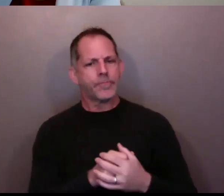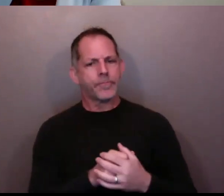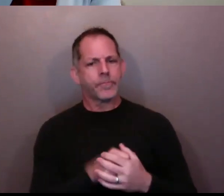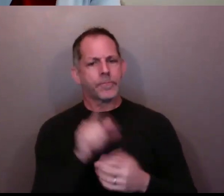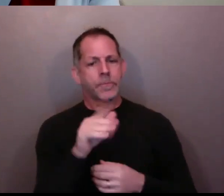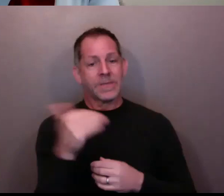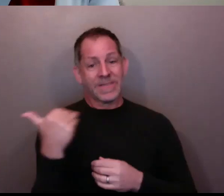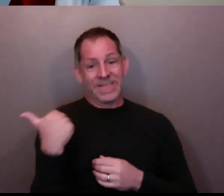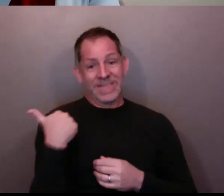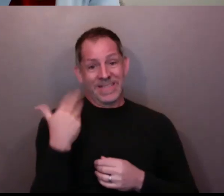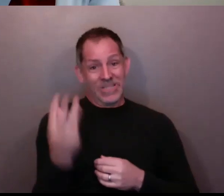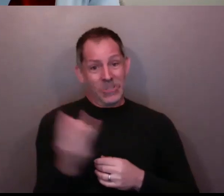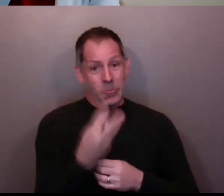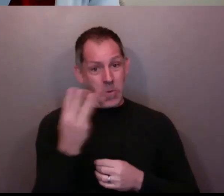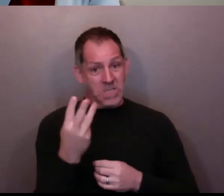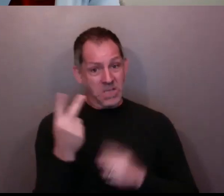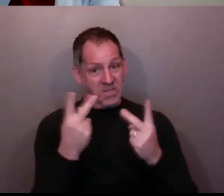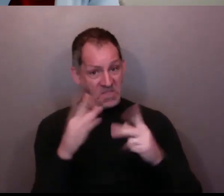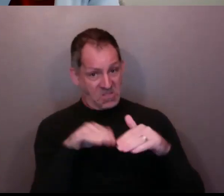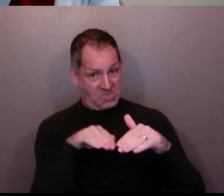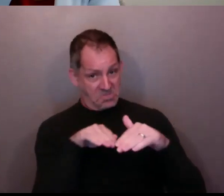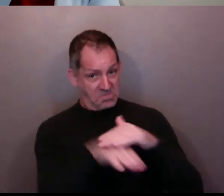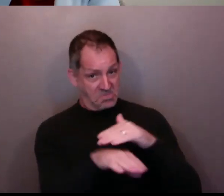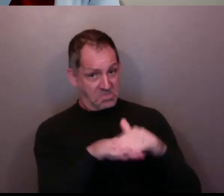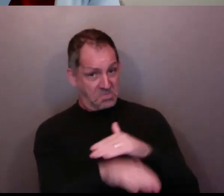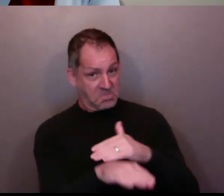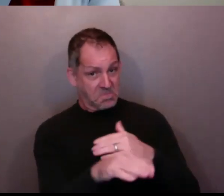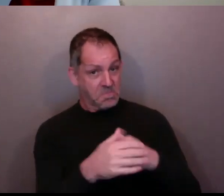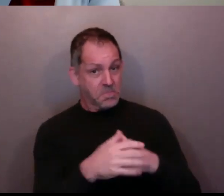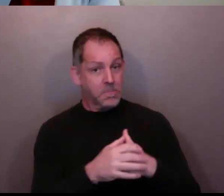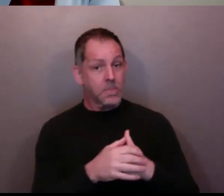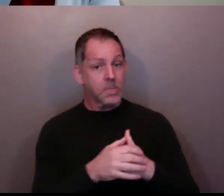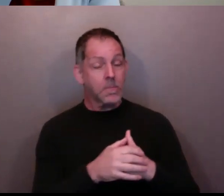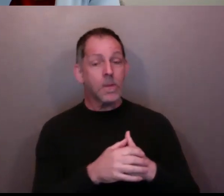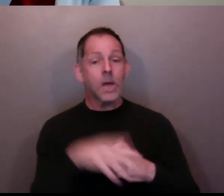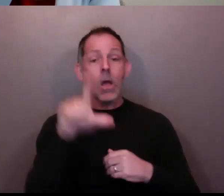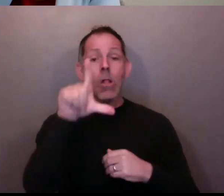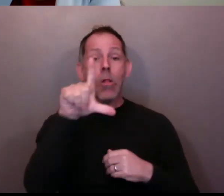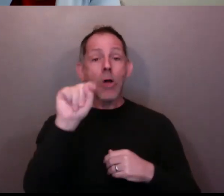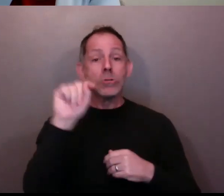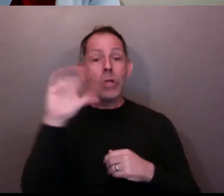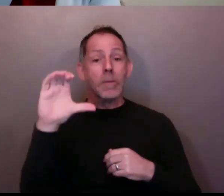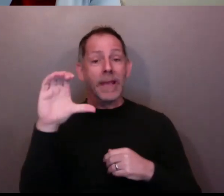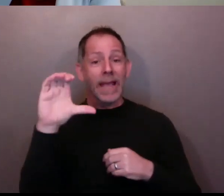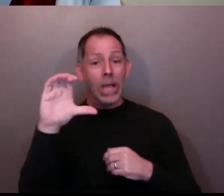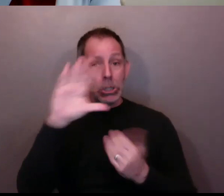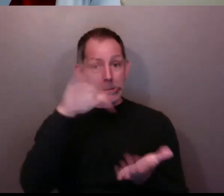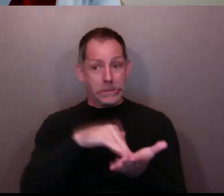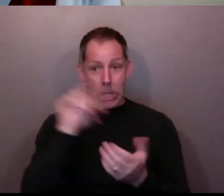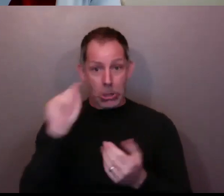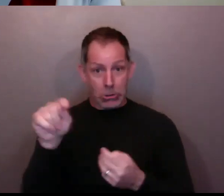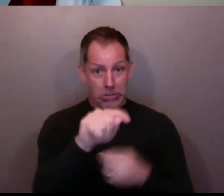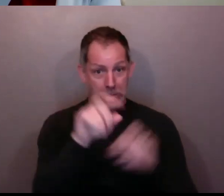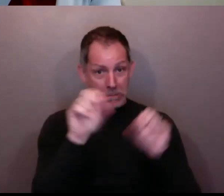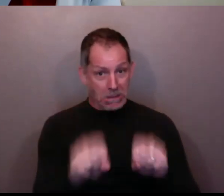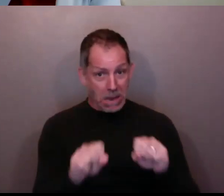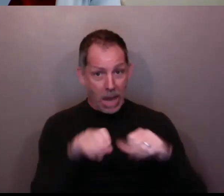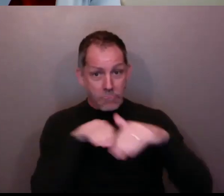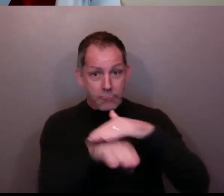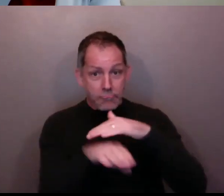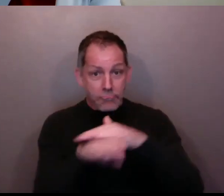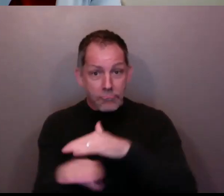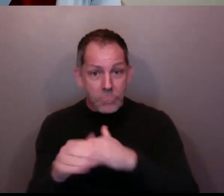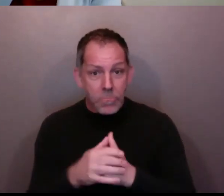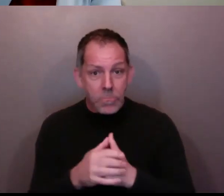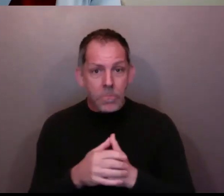facilities. As it was a state decision. This week, you reported outbreaks of several such facilities. How will you